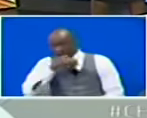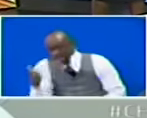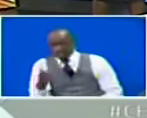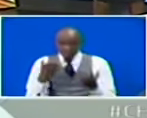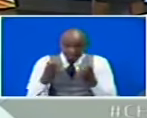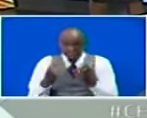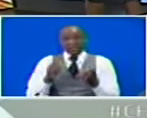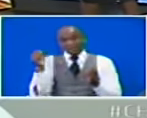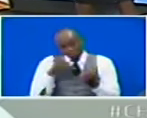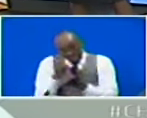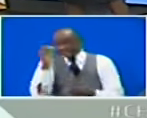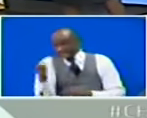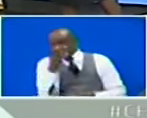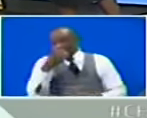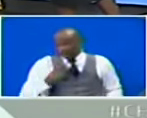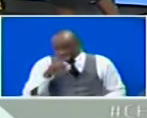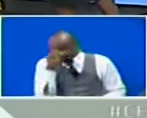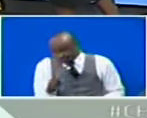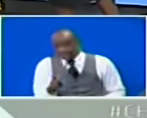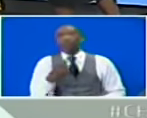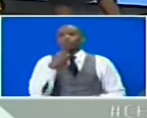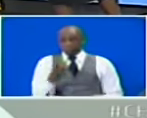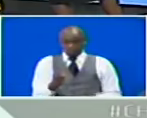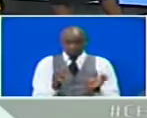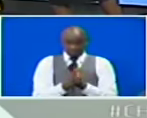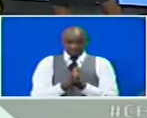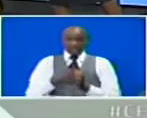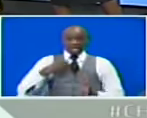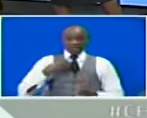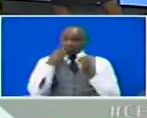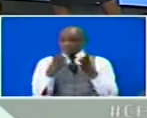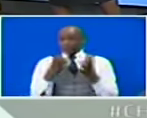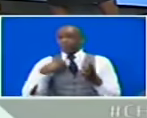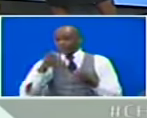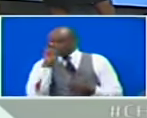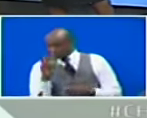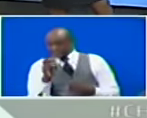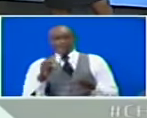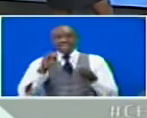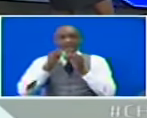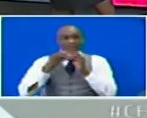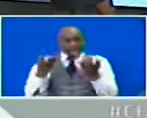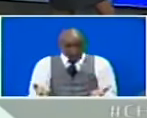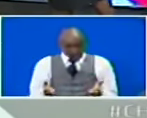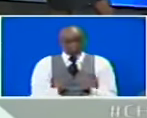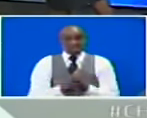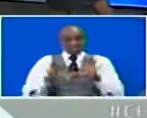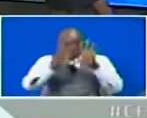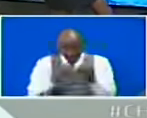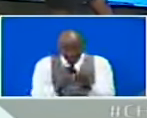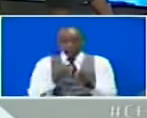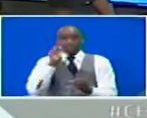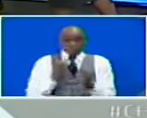like recurrent expenditure? So, Alphonse and his team took a look at some of the numbers. Let me just do a quick summary here, and then he'll